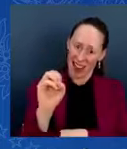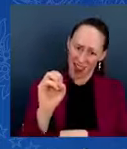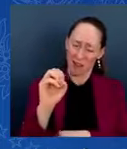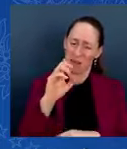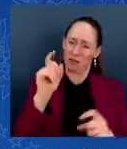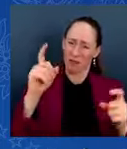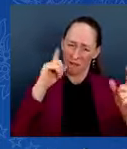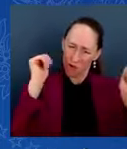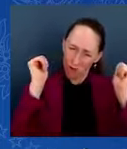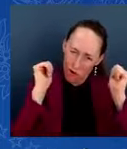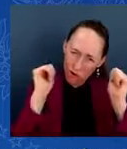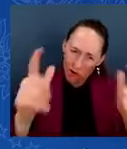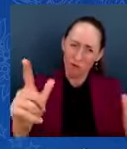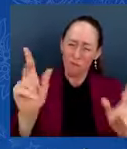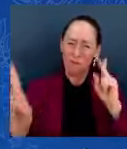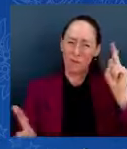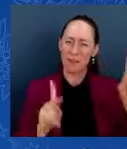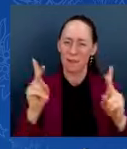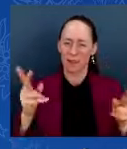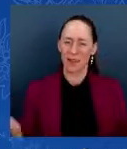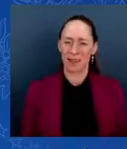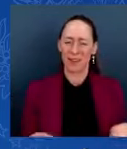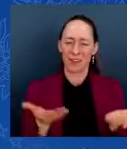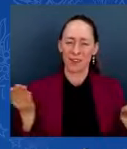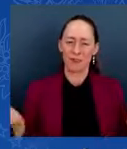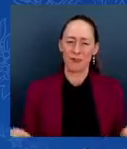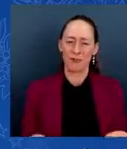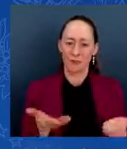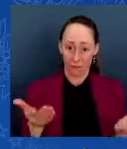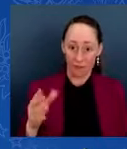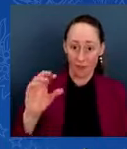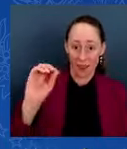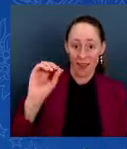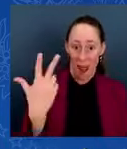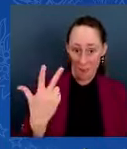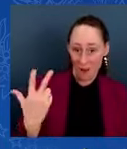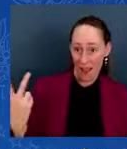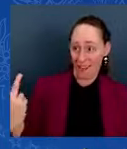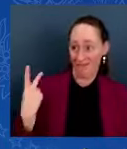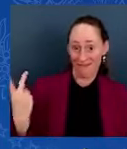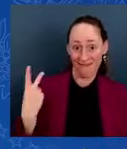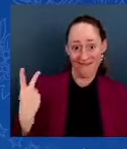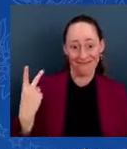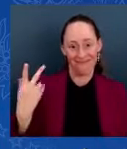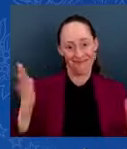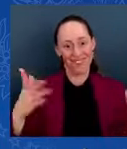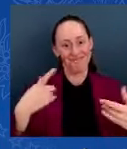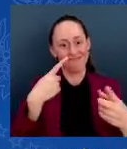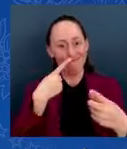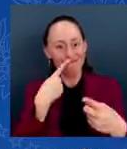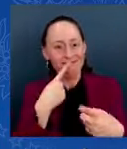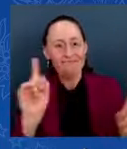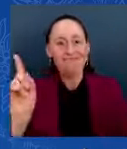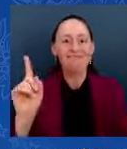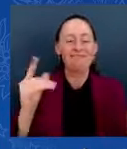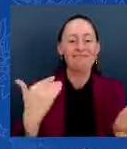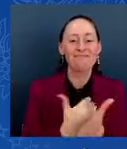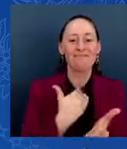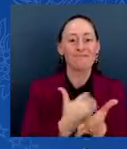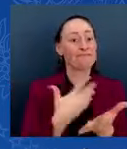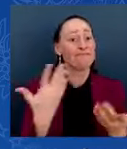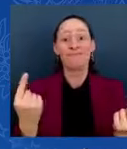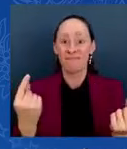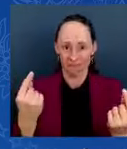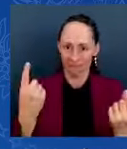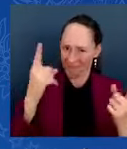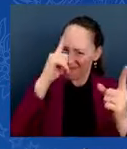And Cam and I are here today to make a major announcement on our efforts to lower the extraordinary high prescription drug prices.